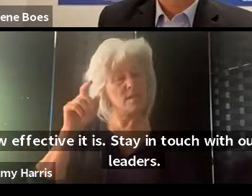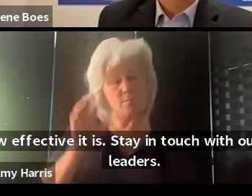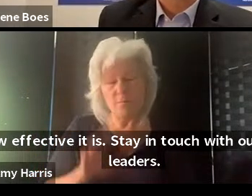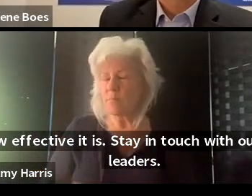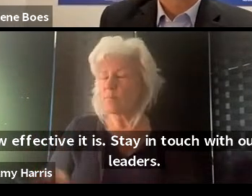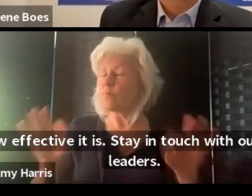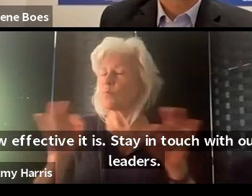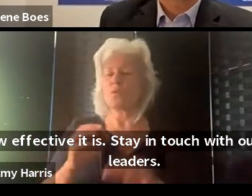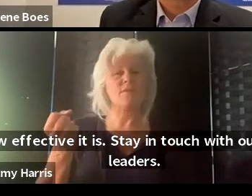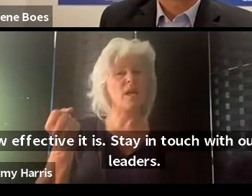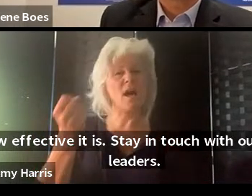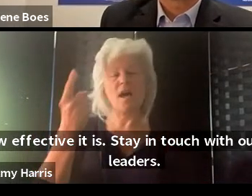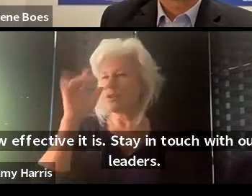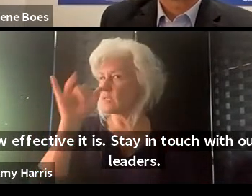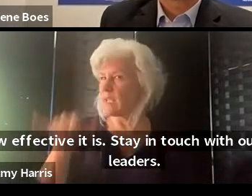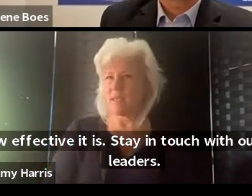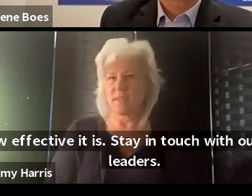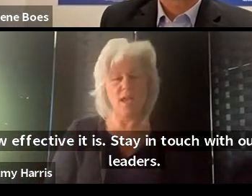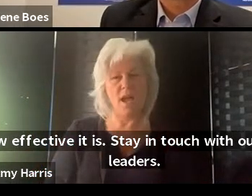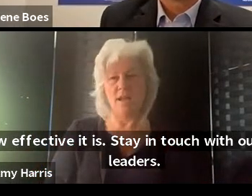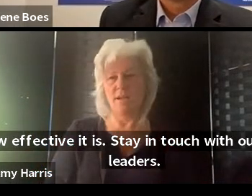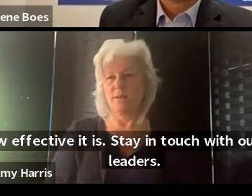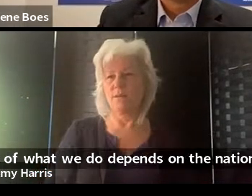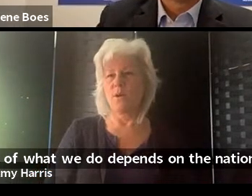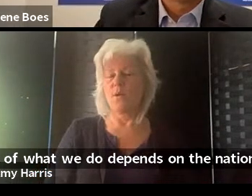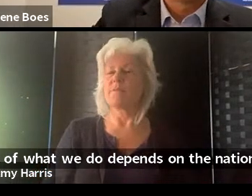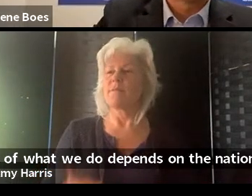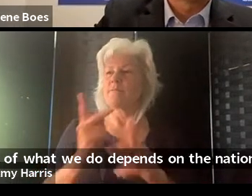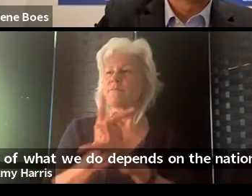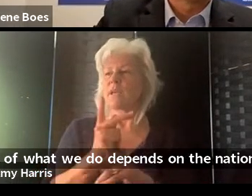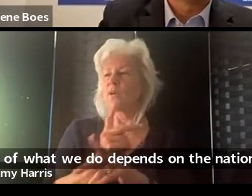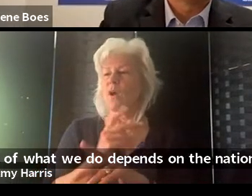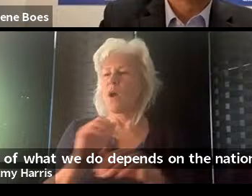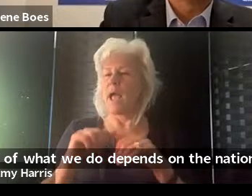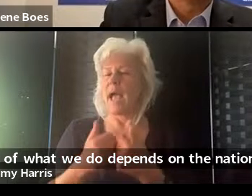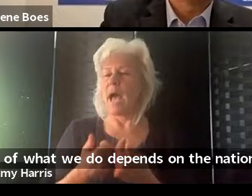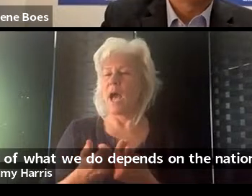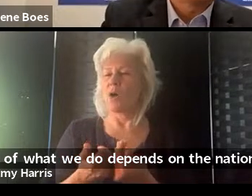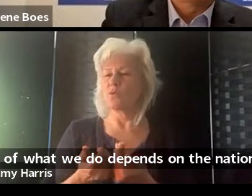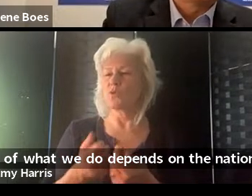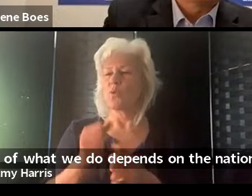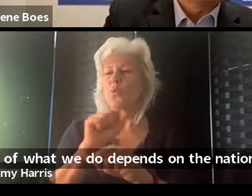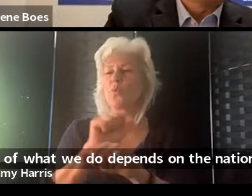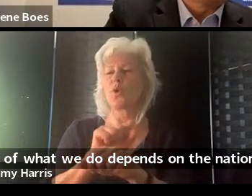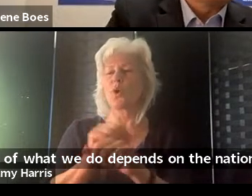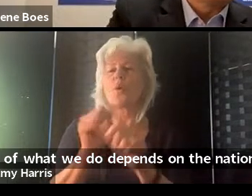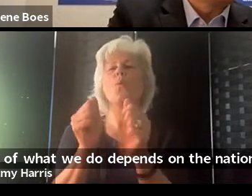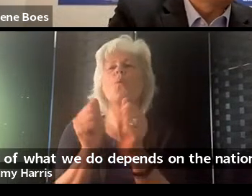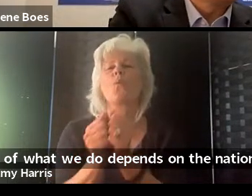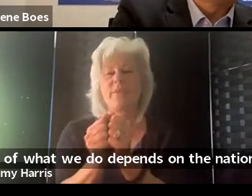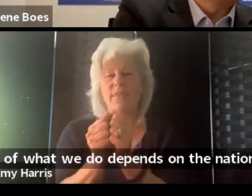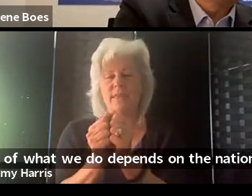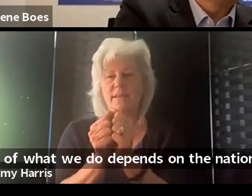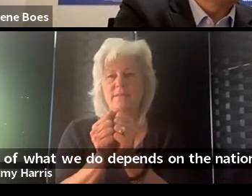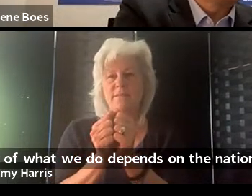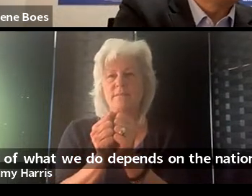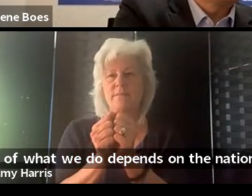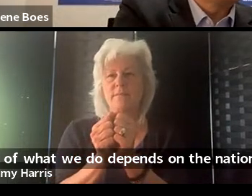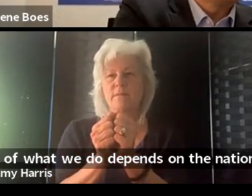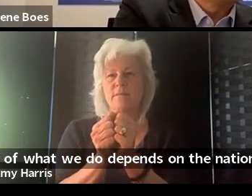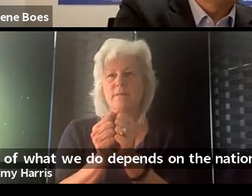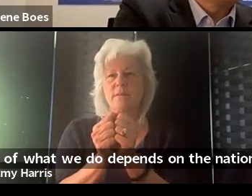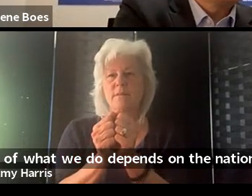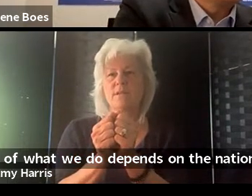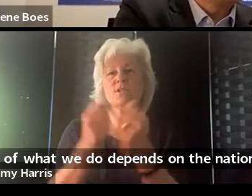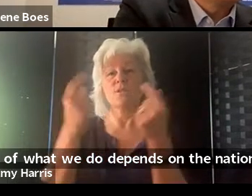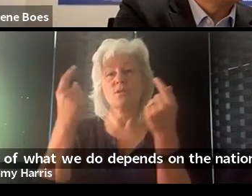we've got to understand that, and we've got to find a way to work with it in order to achieve